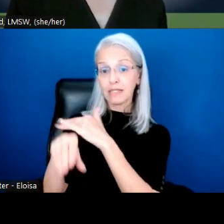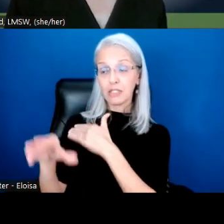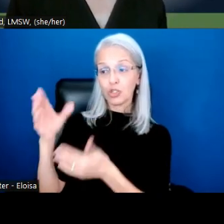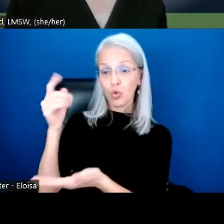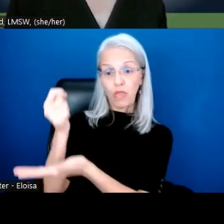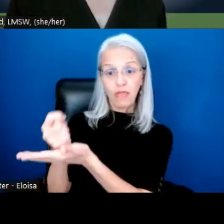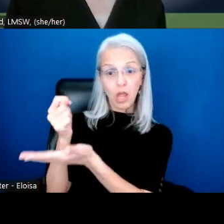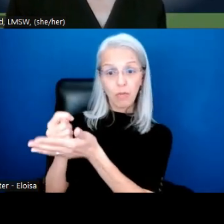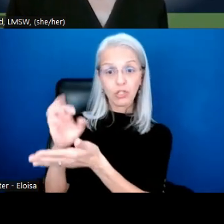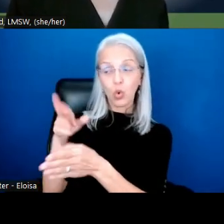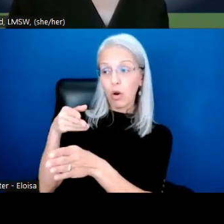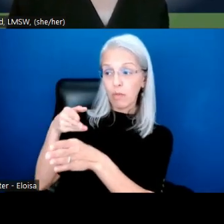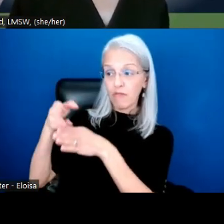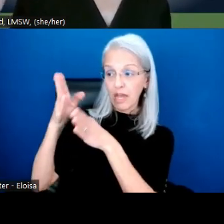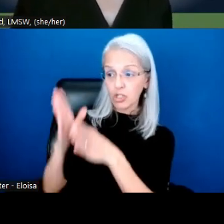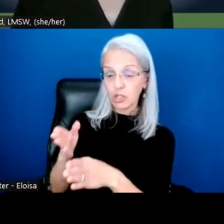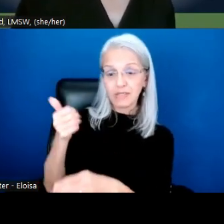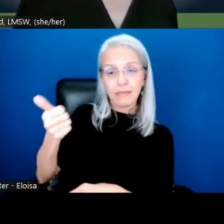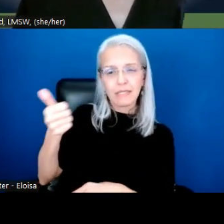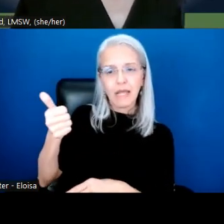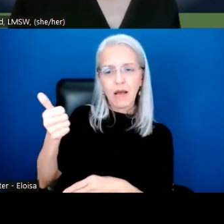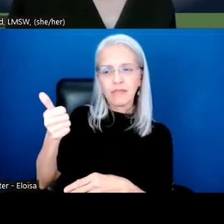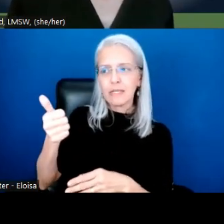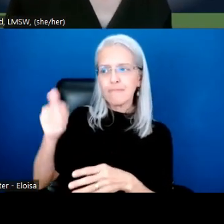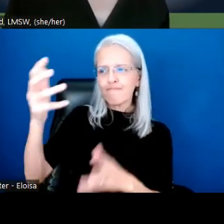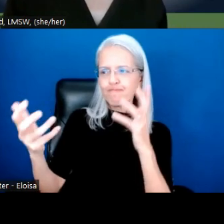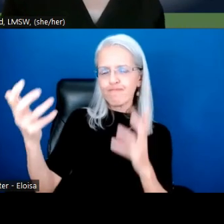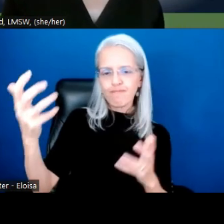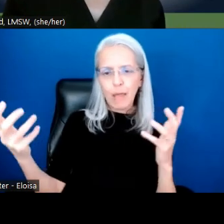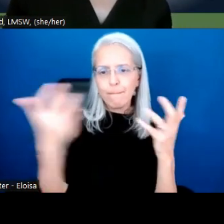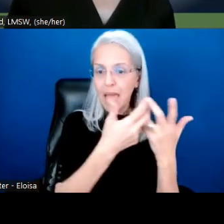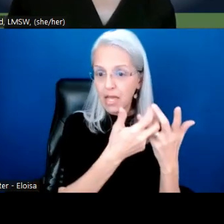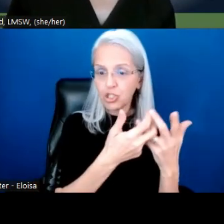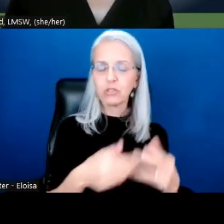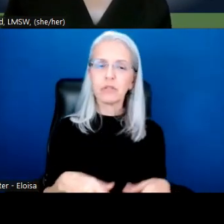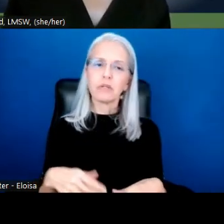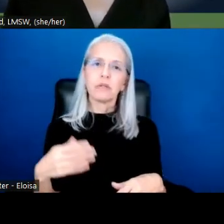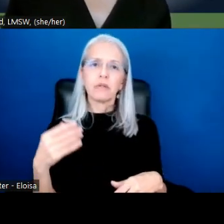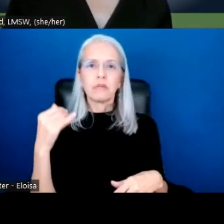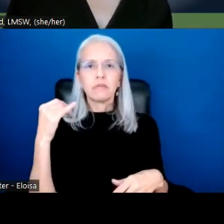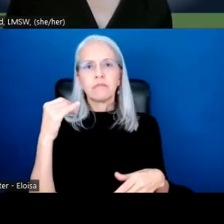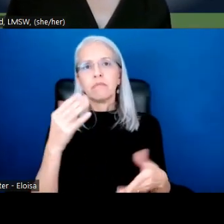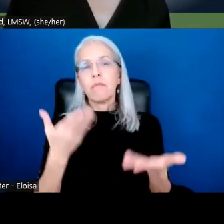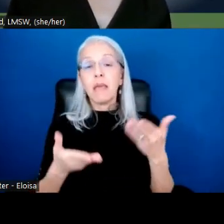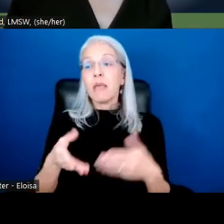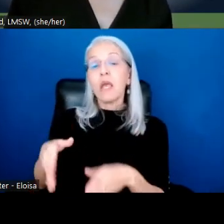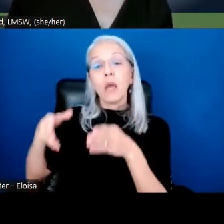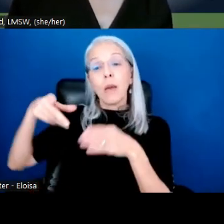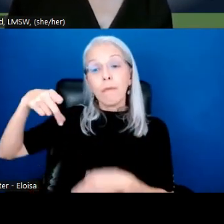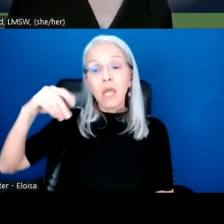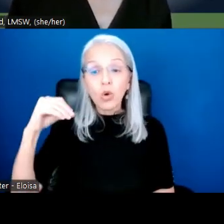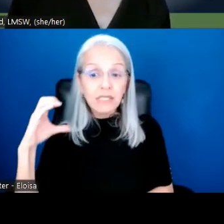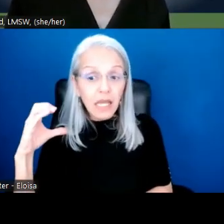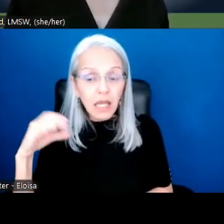therapists or professionals who sort of match, if you will, whether it's being a person of color or male or Mhm.